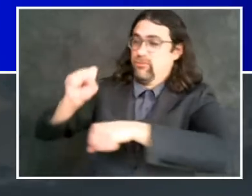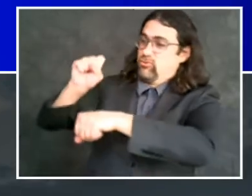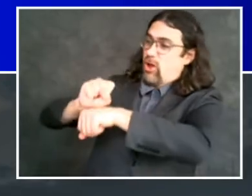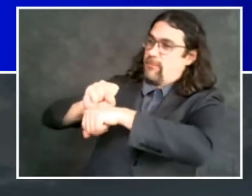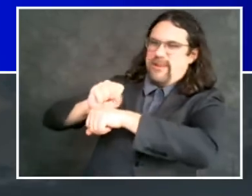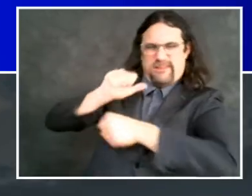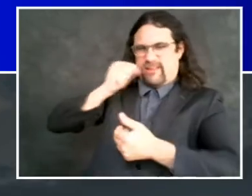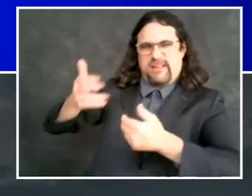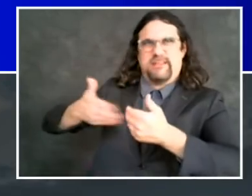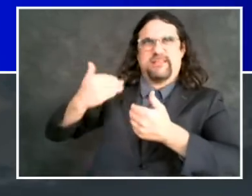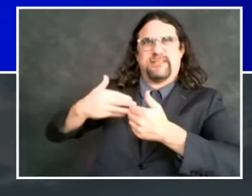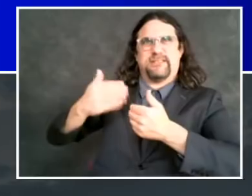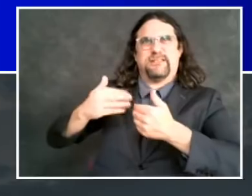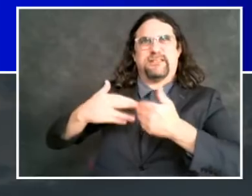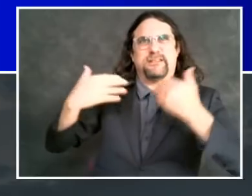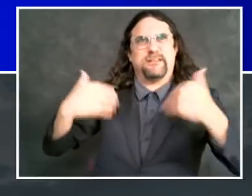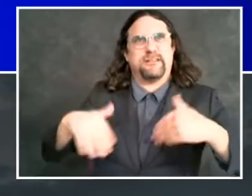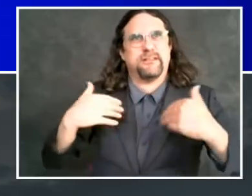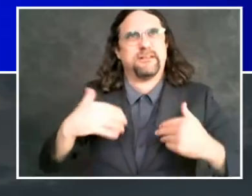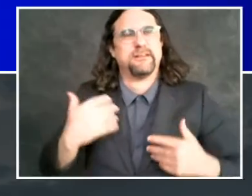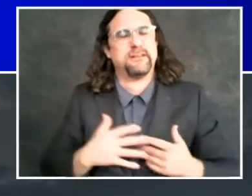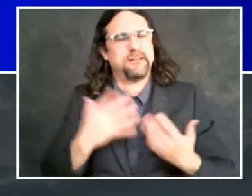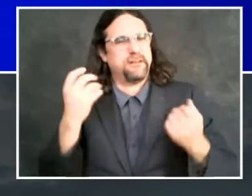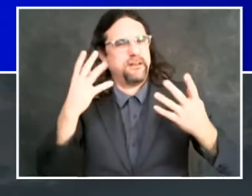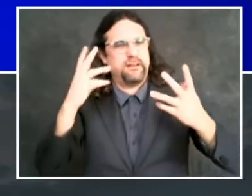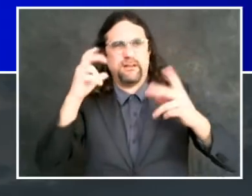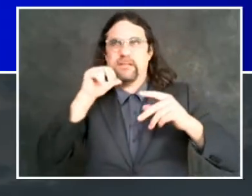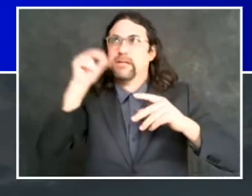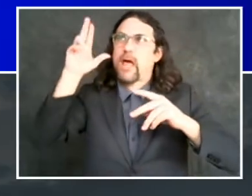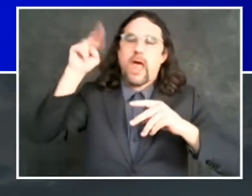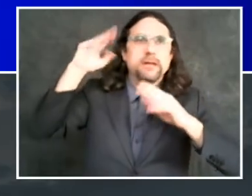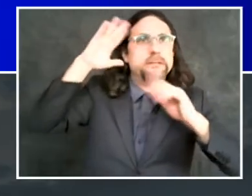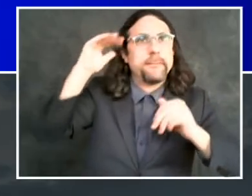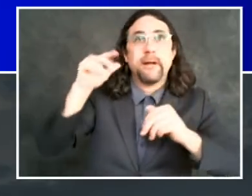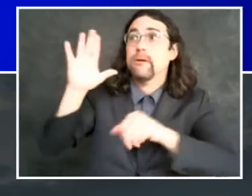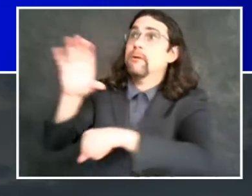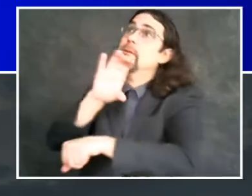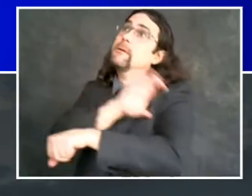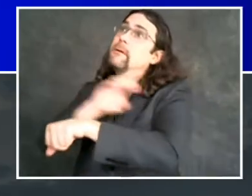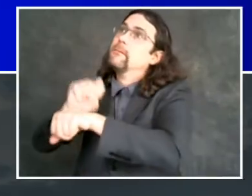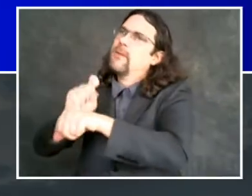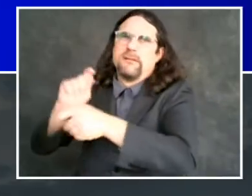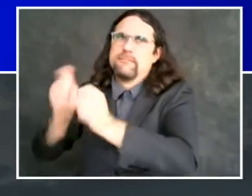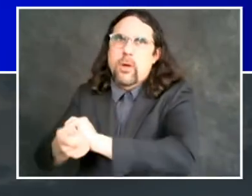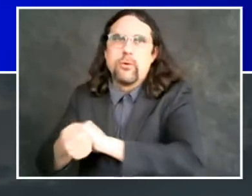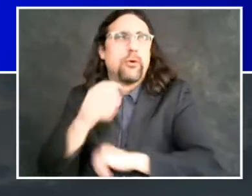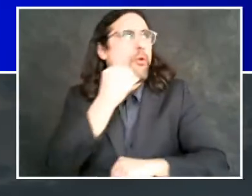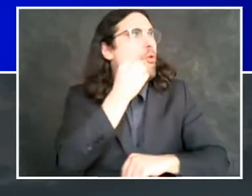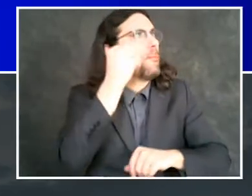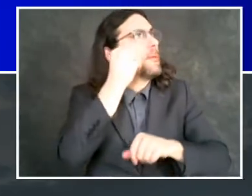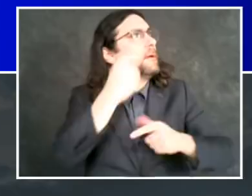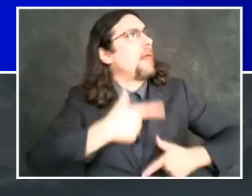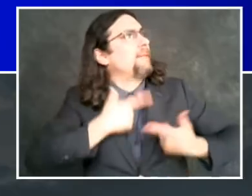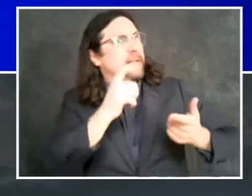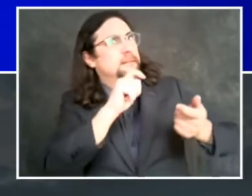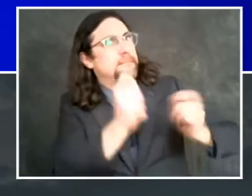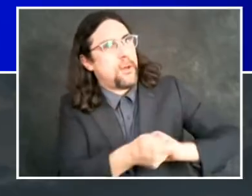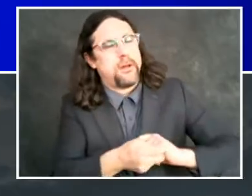So NYPD's been in the front line of this. We're going to bring more and more other agencies to this